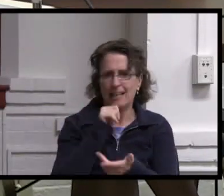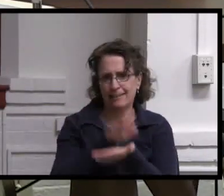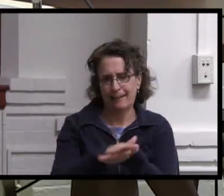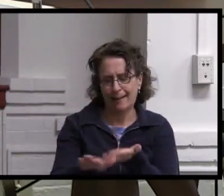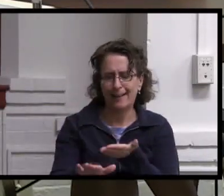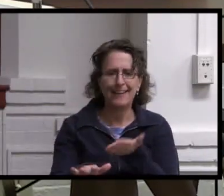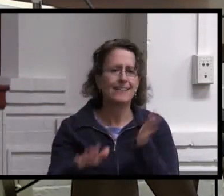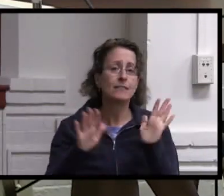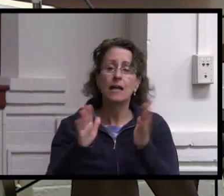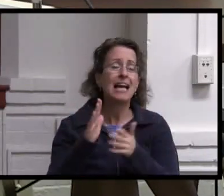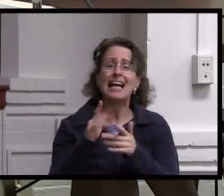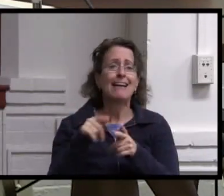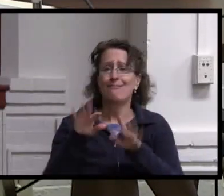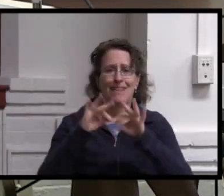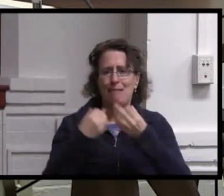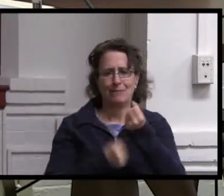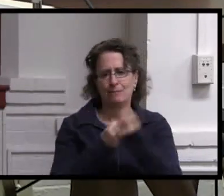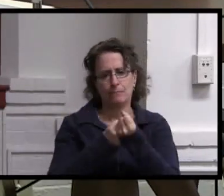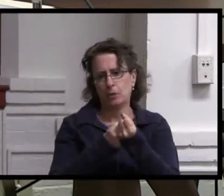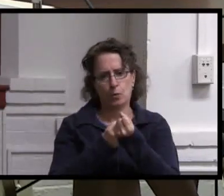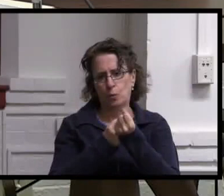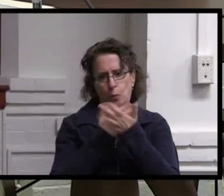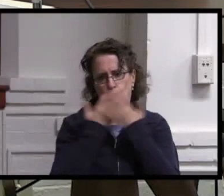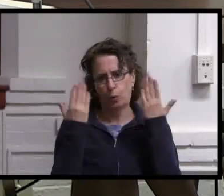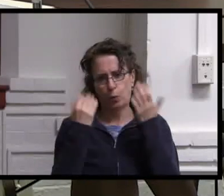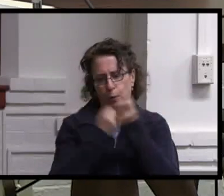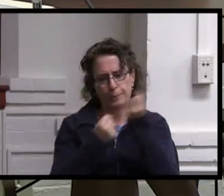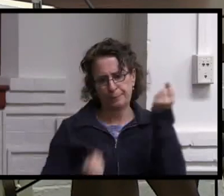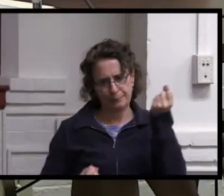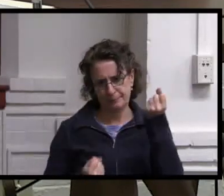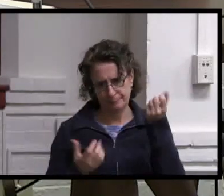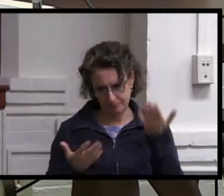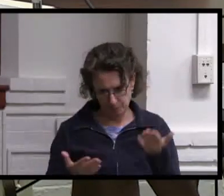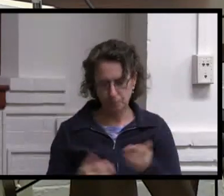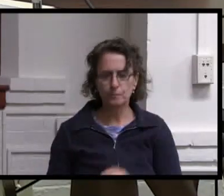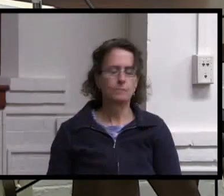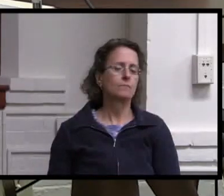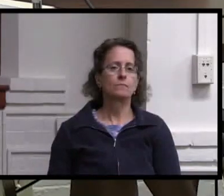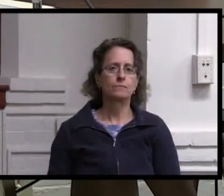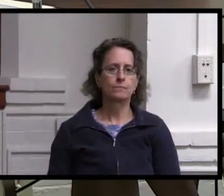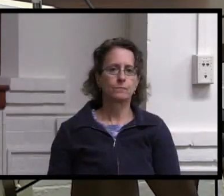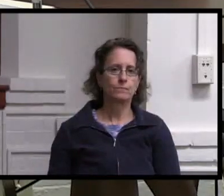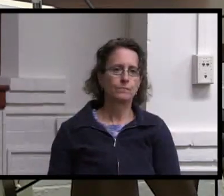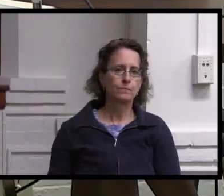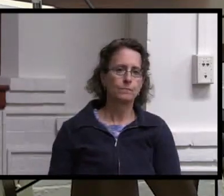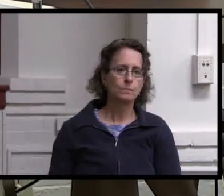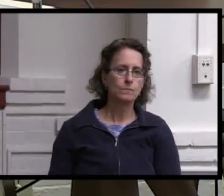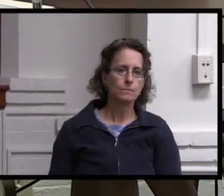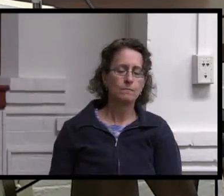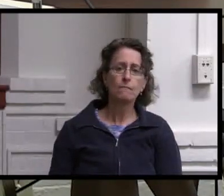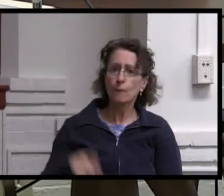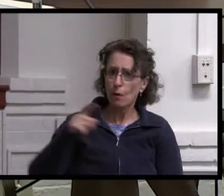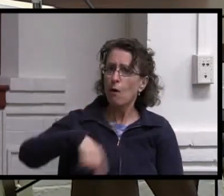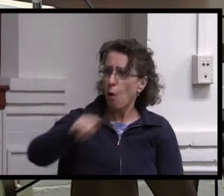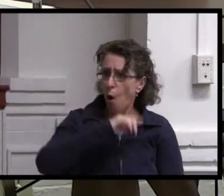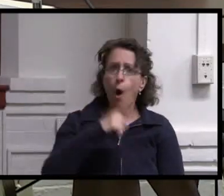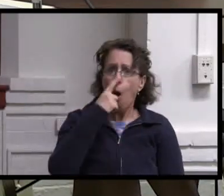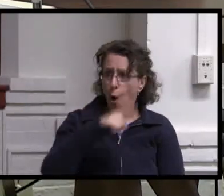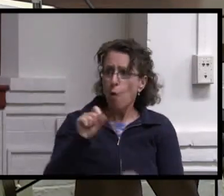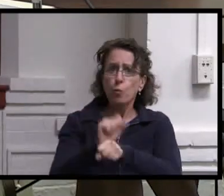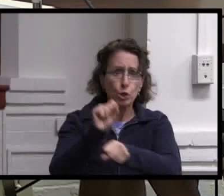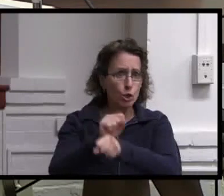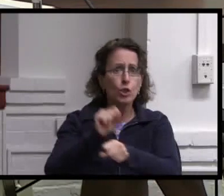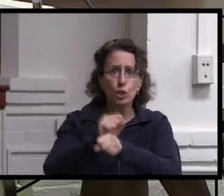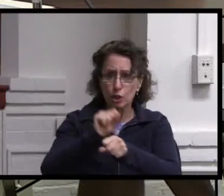family. There was near unanimous supportive response in interest for work if there were an